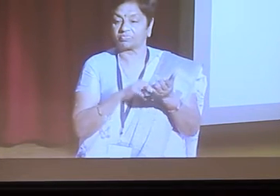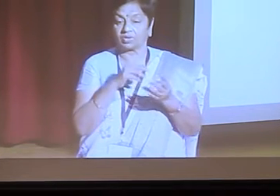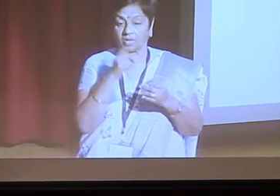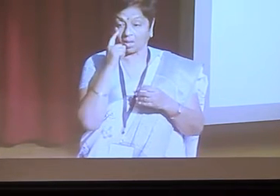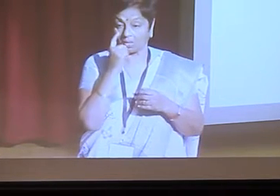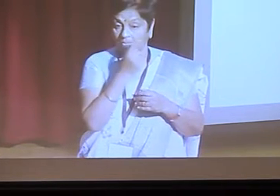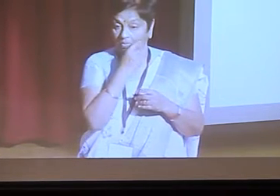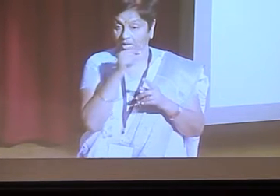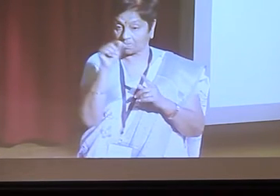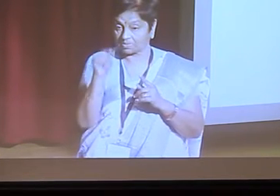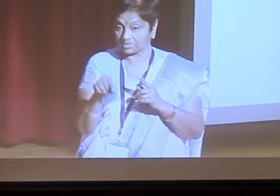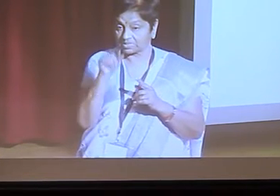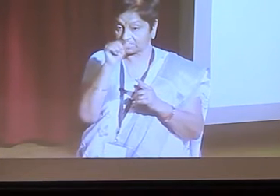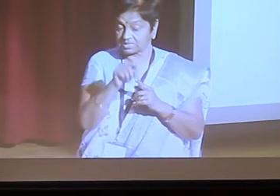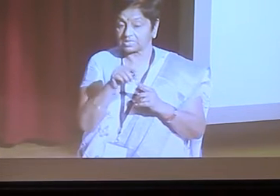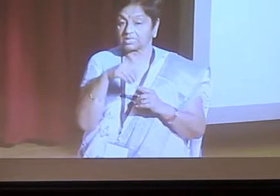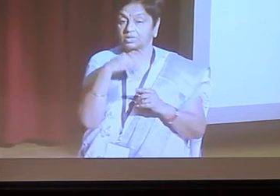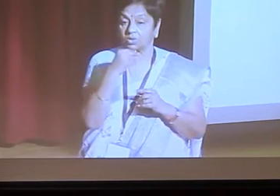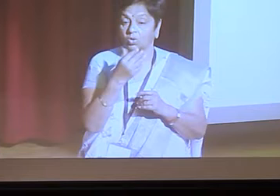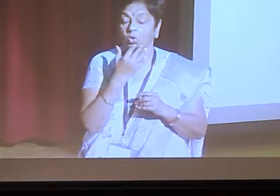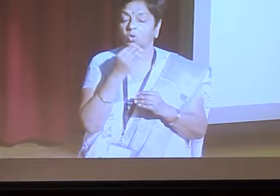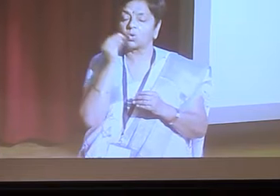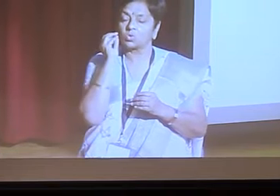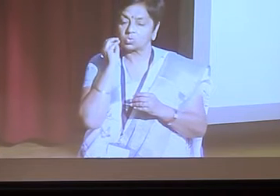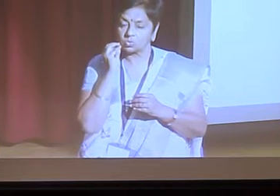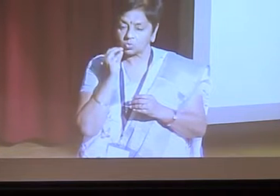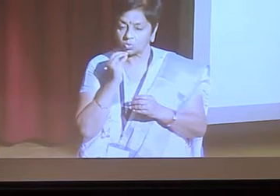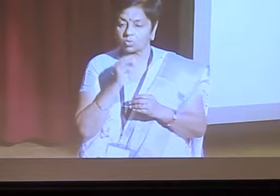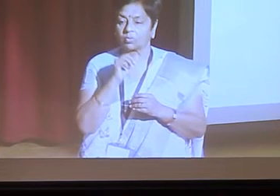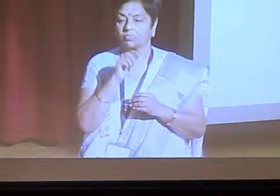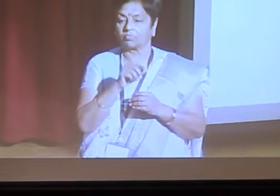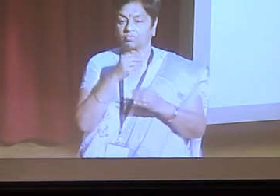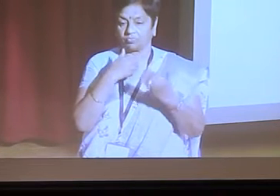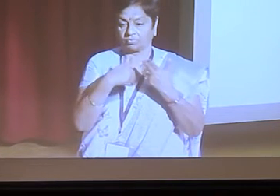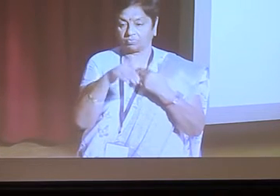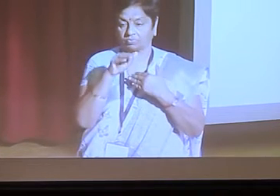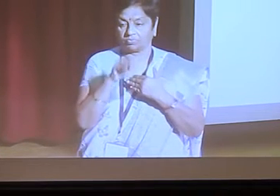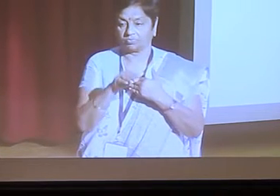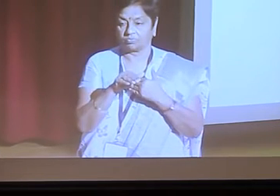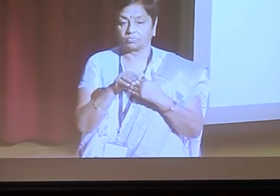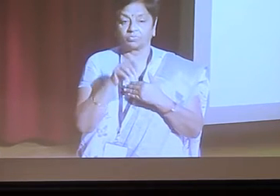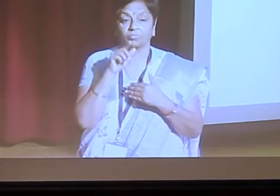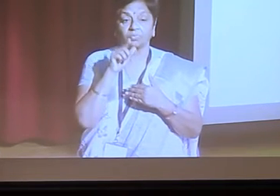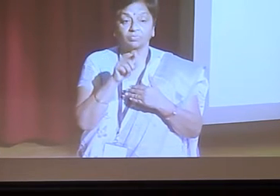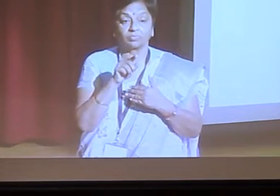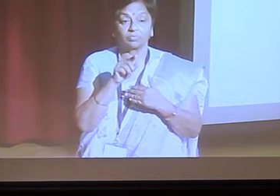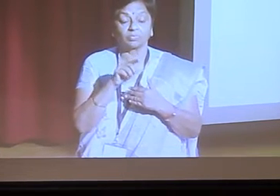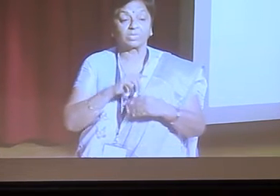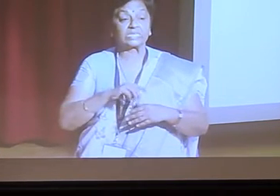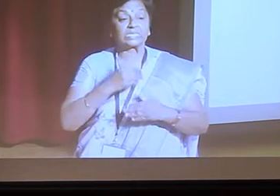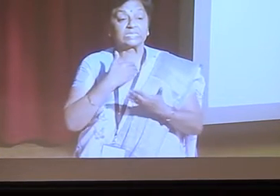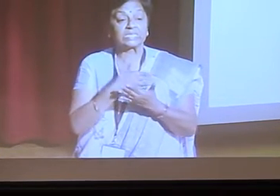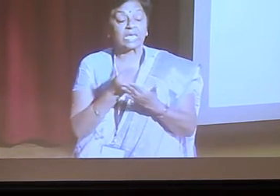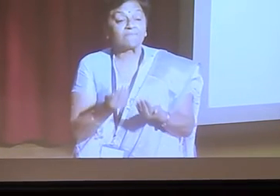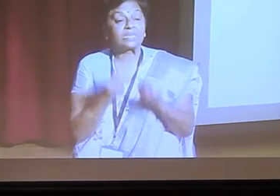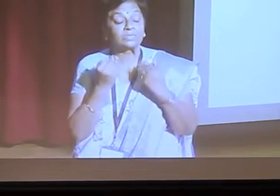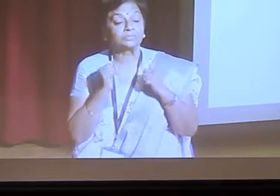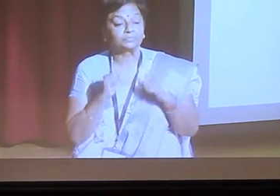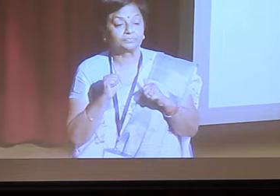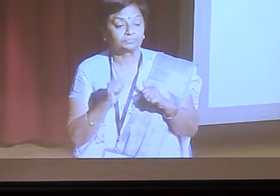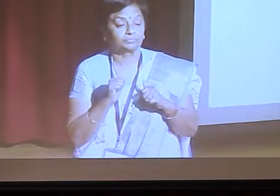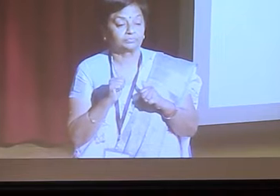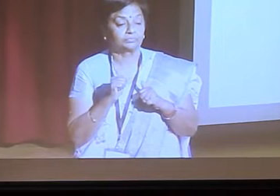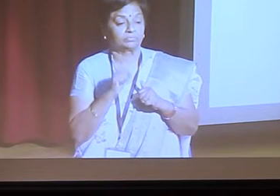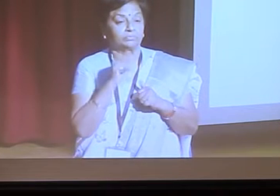blind persons independence in exploring raised diagrams, maps, and works of art.